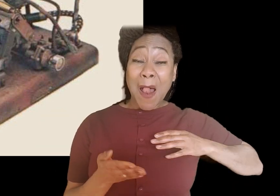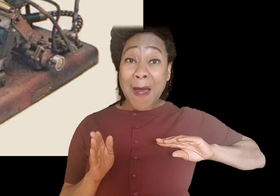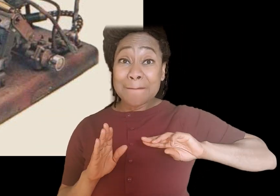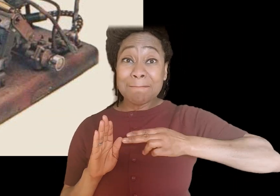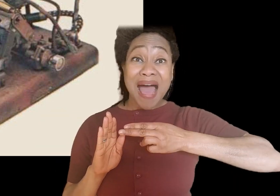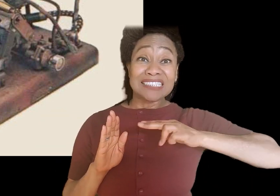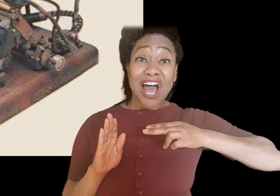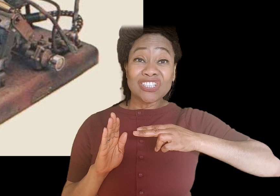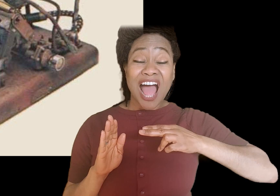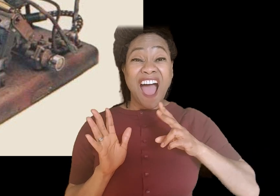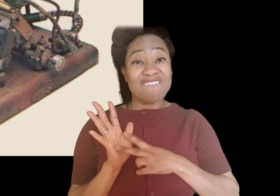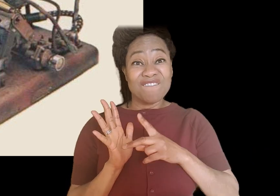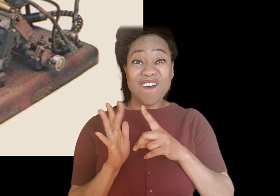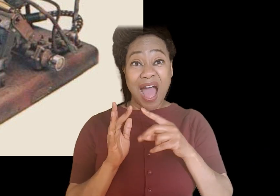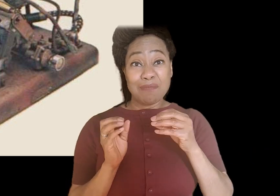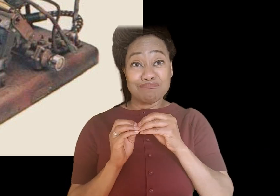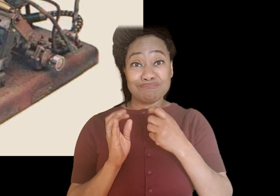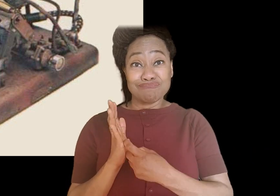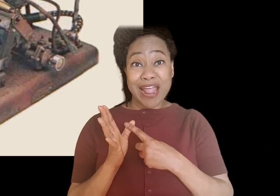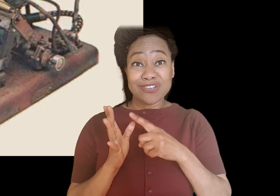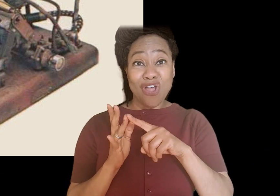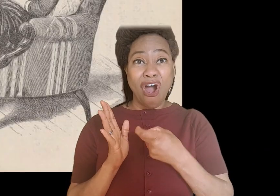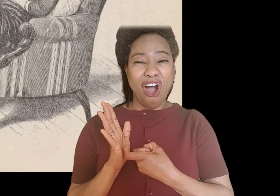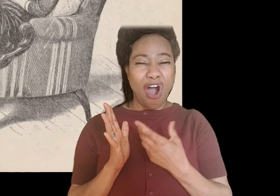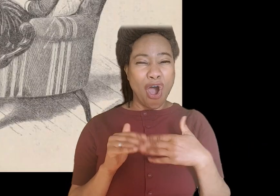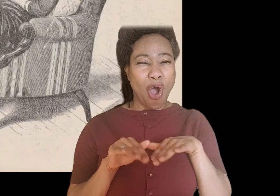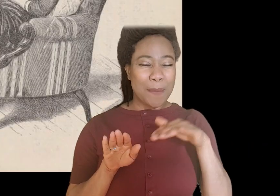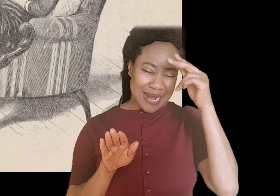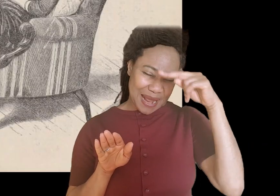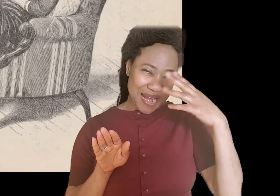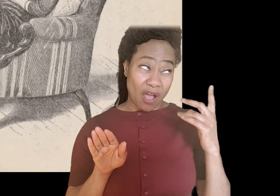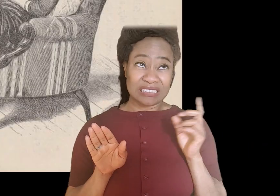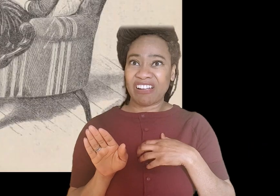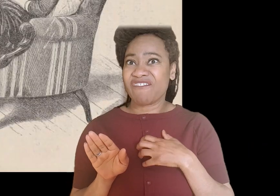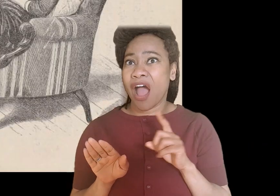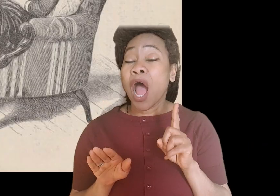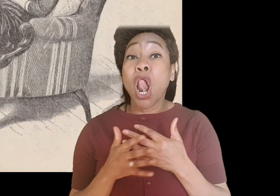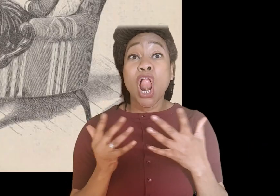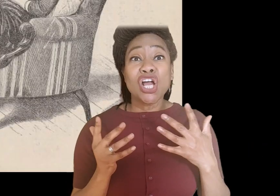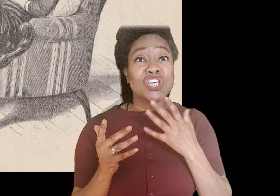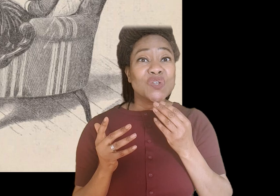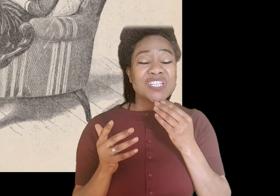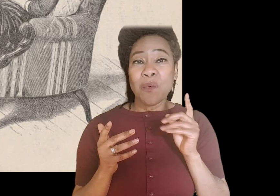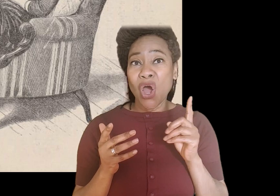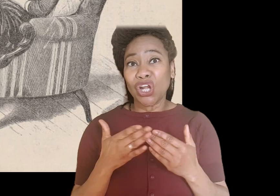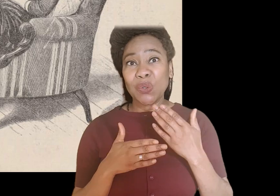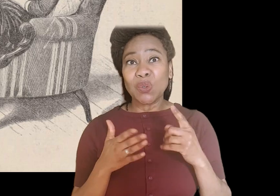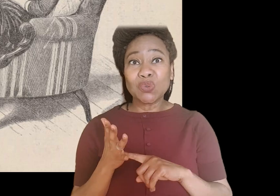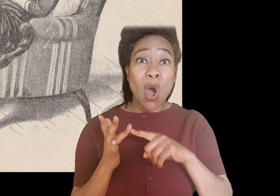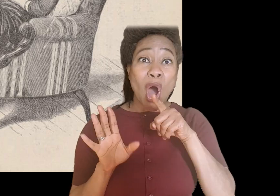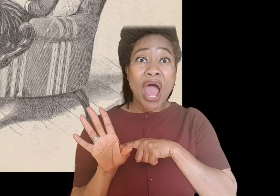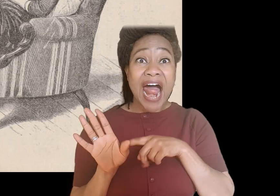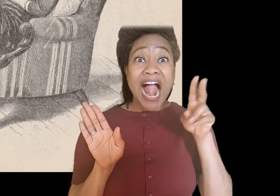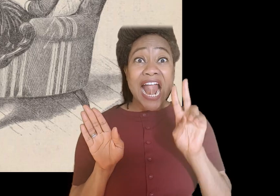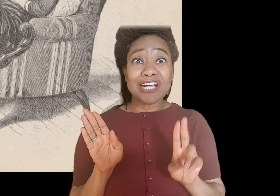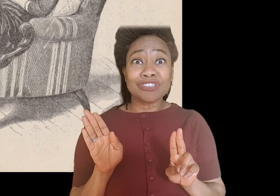the vibrator. I think this one is particularly terrifying. There are also many using the Victorians' favourite new toy, electricity.